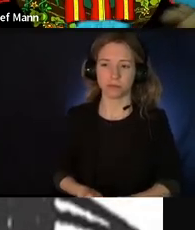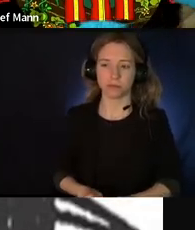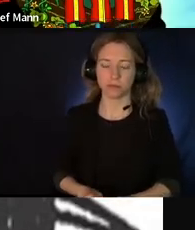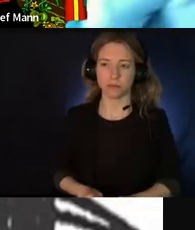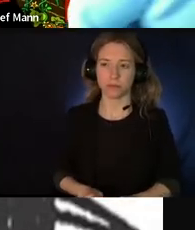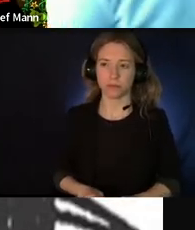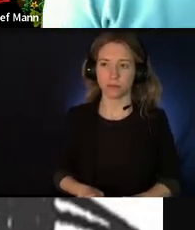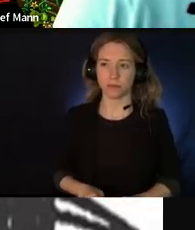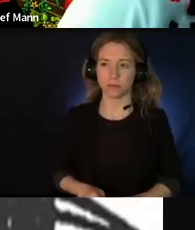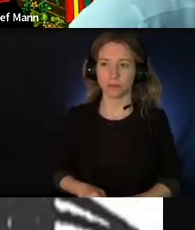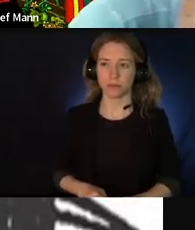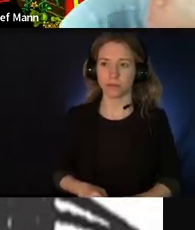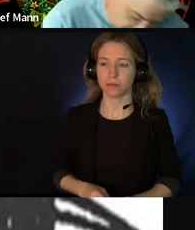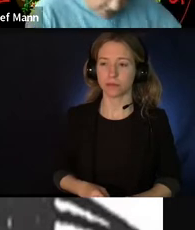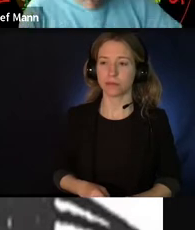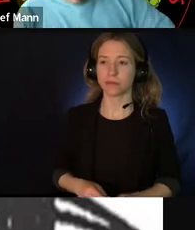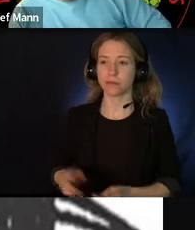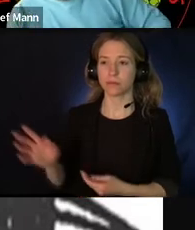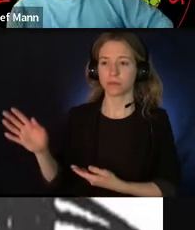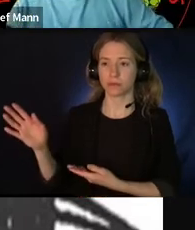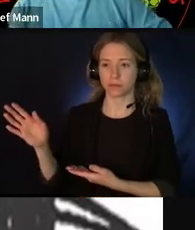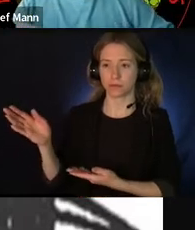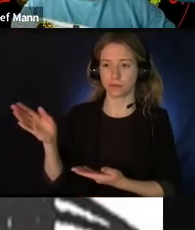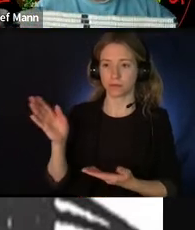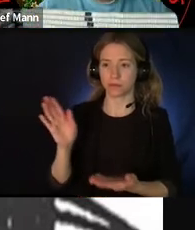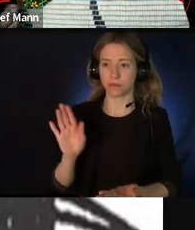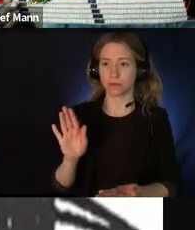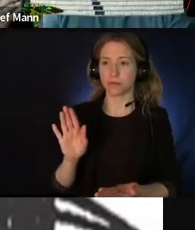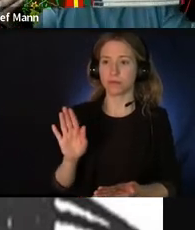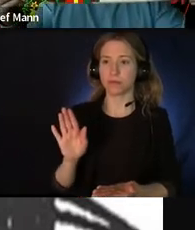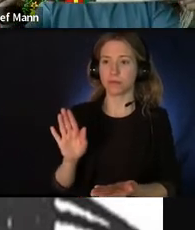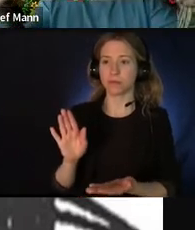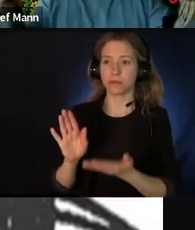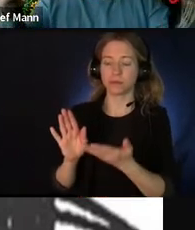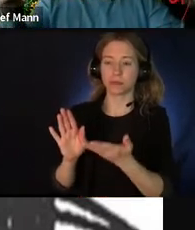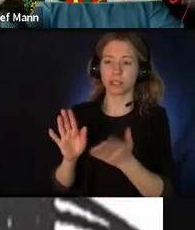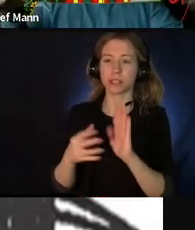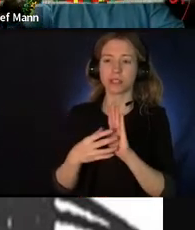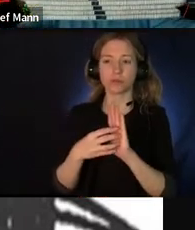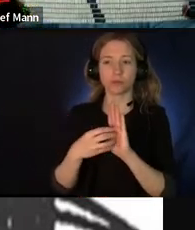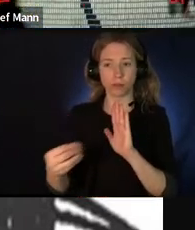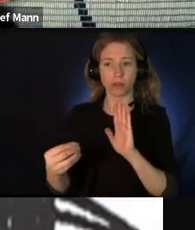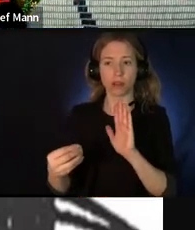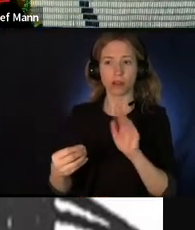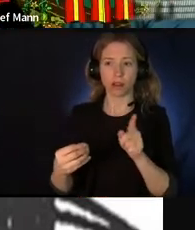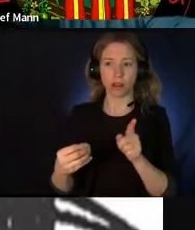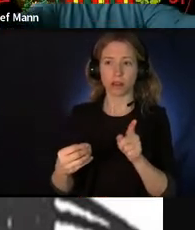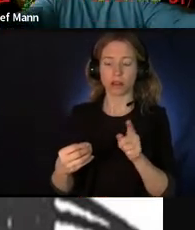This is a replica belt,